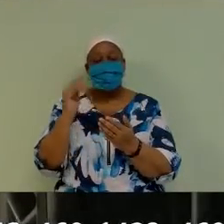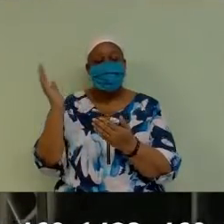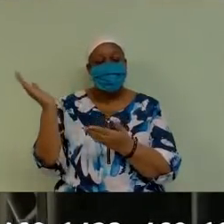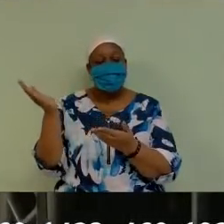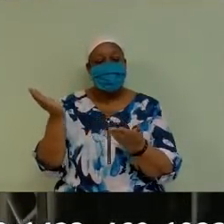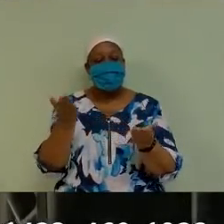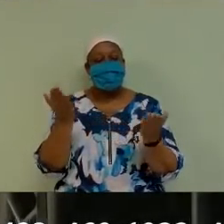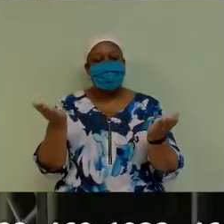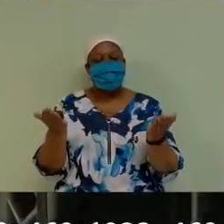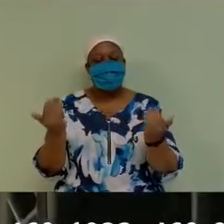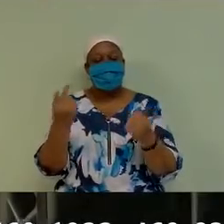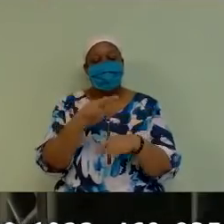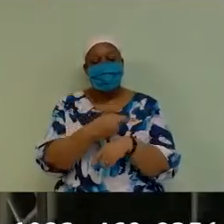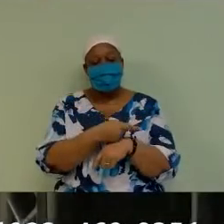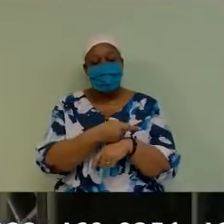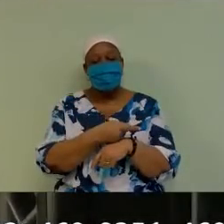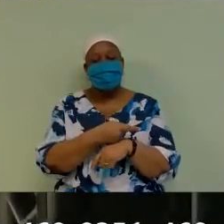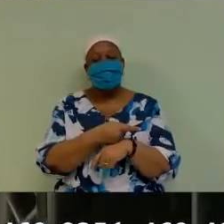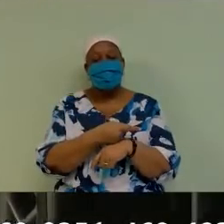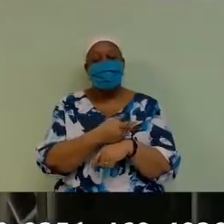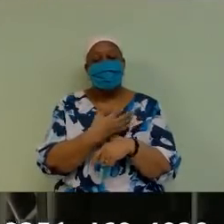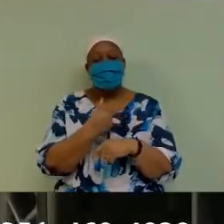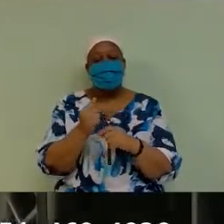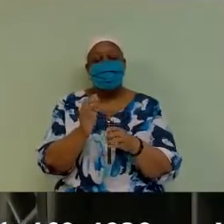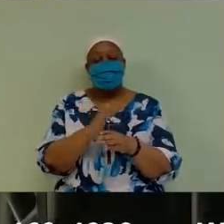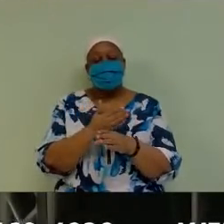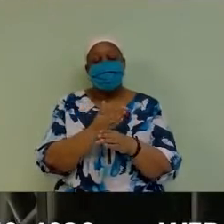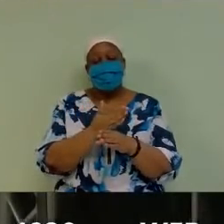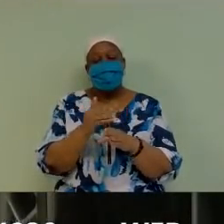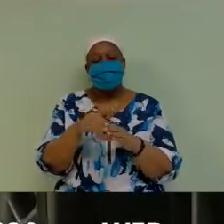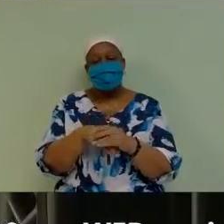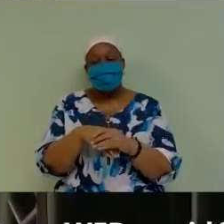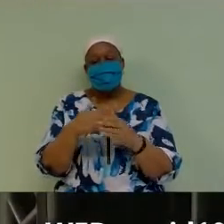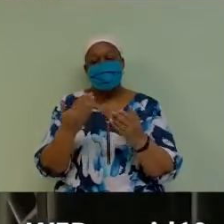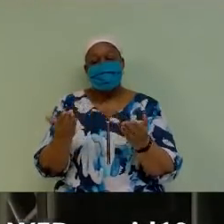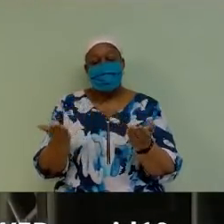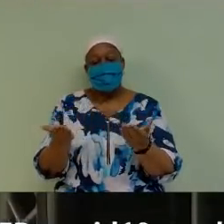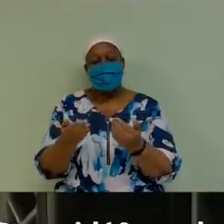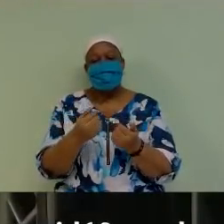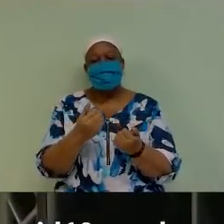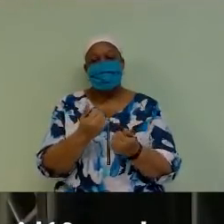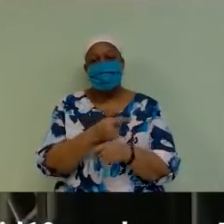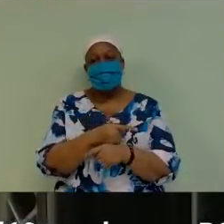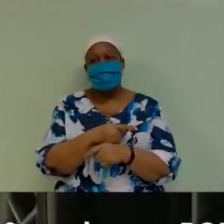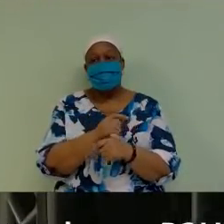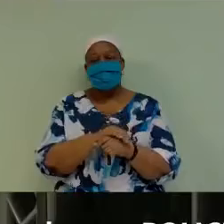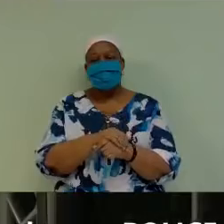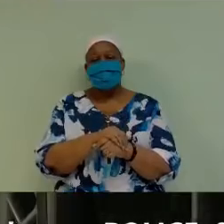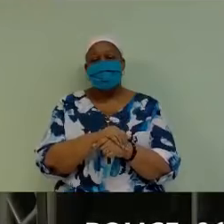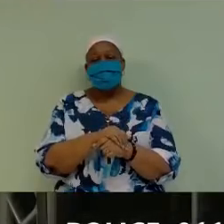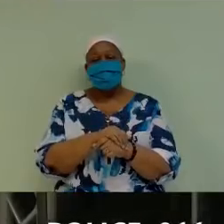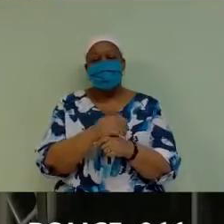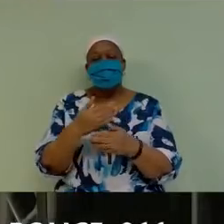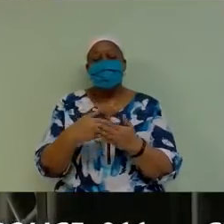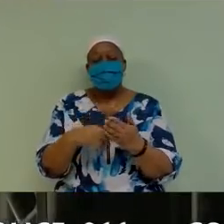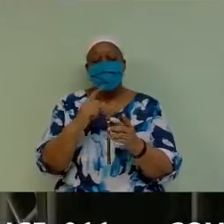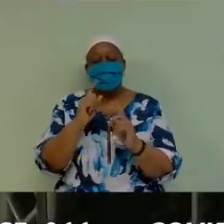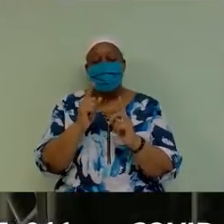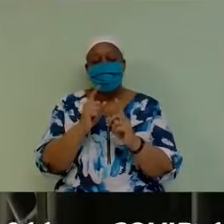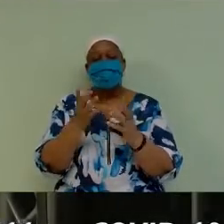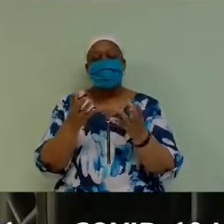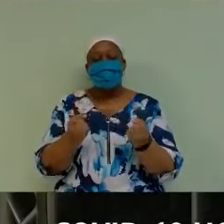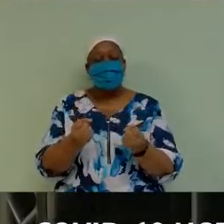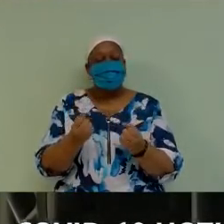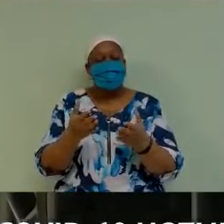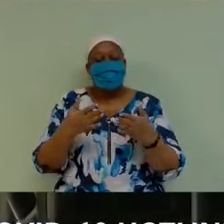come and participate in this activity. Before I make my presentation, I would like to say how grateful